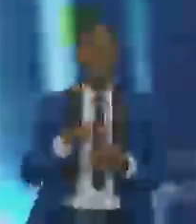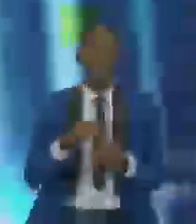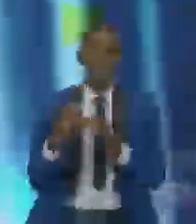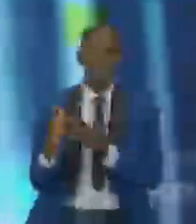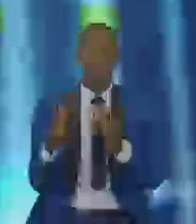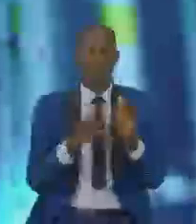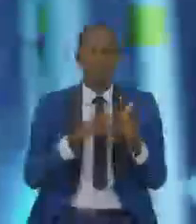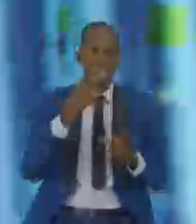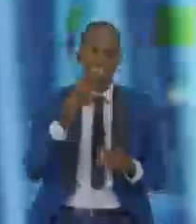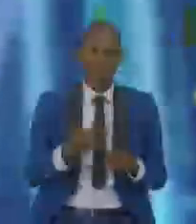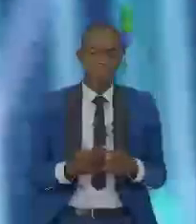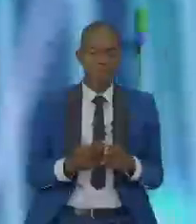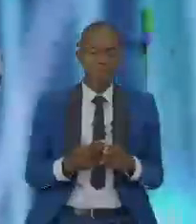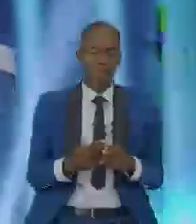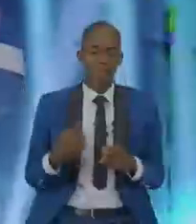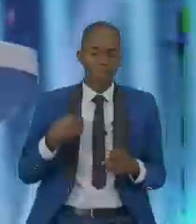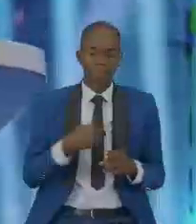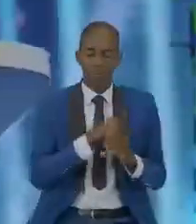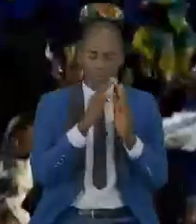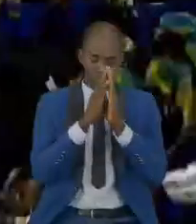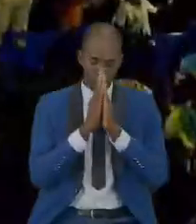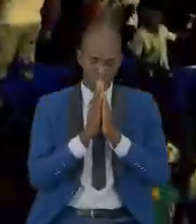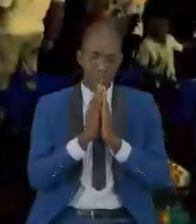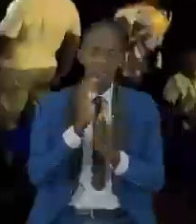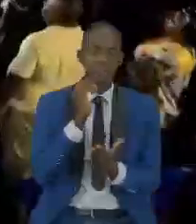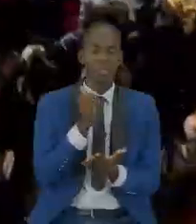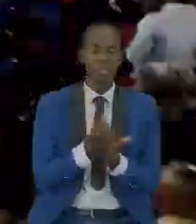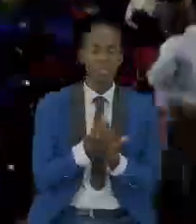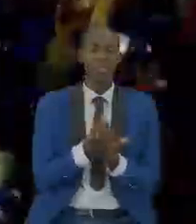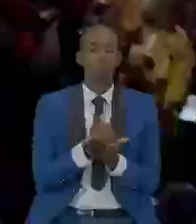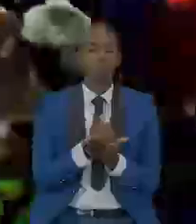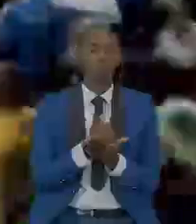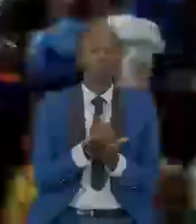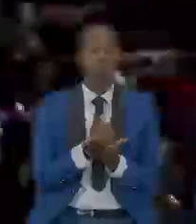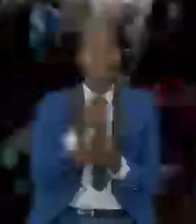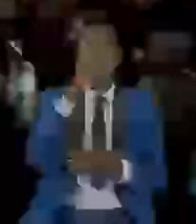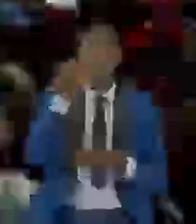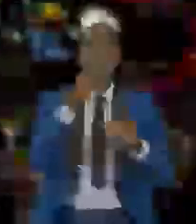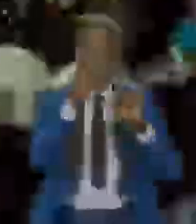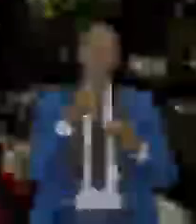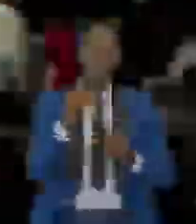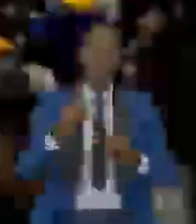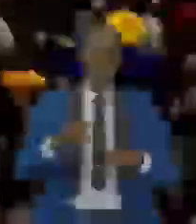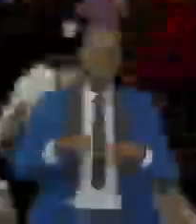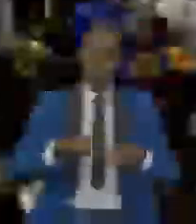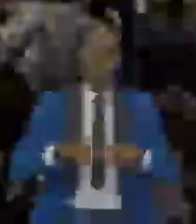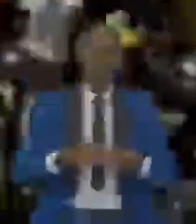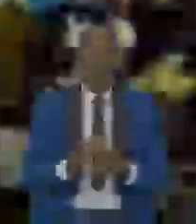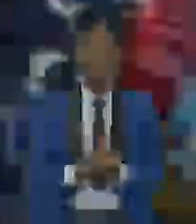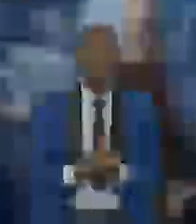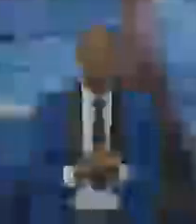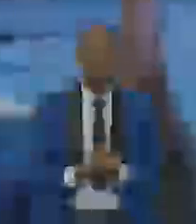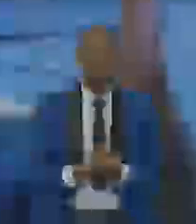Jesus' name, we pray. Amen. God bless you. You can sit down.